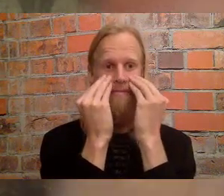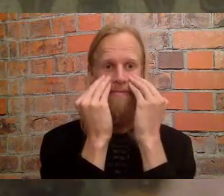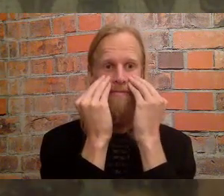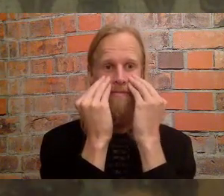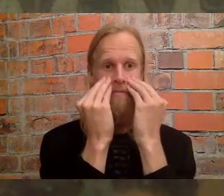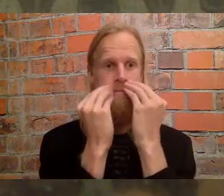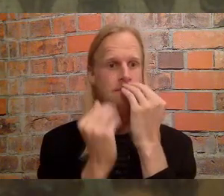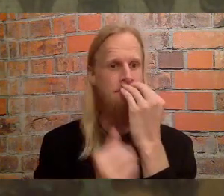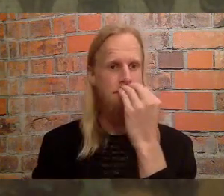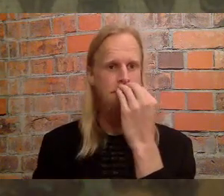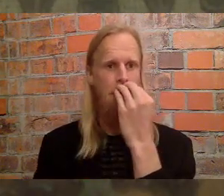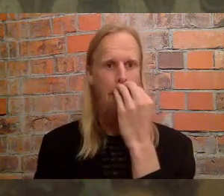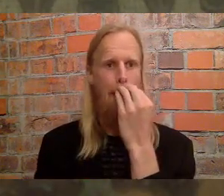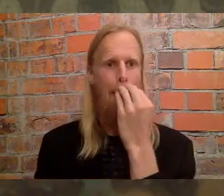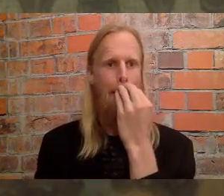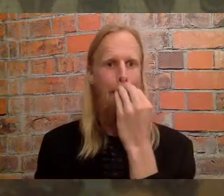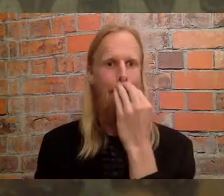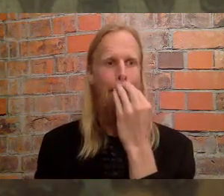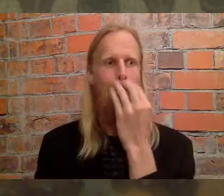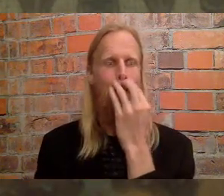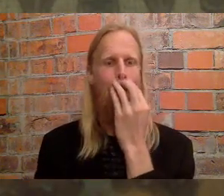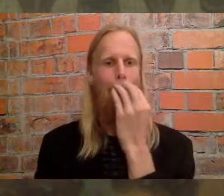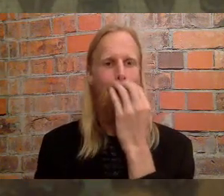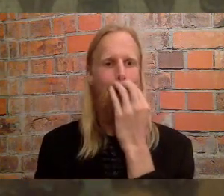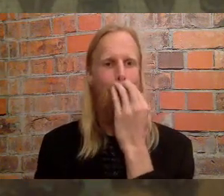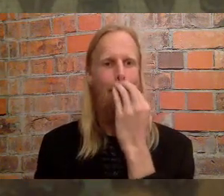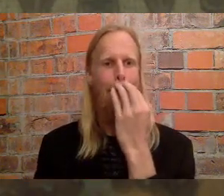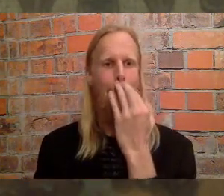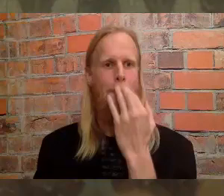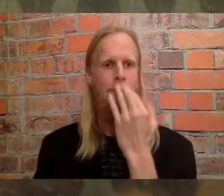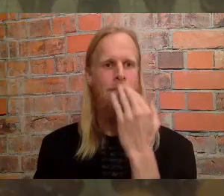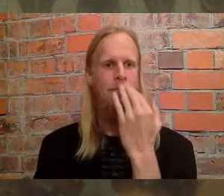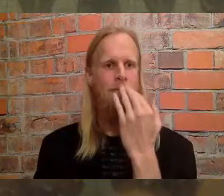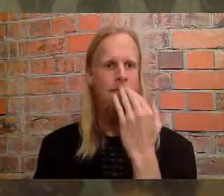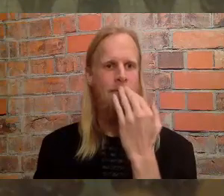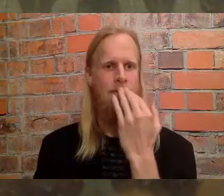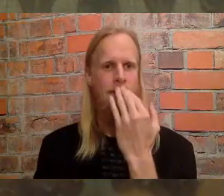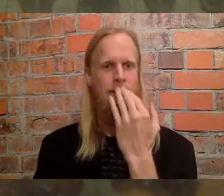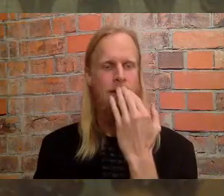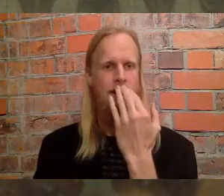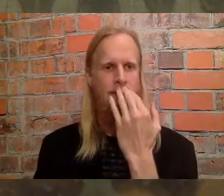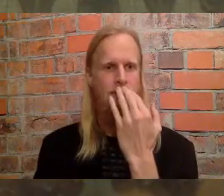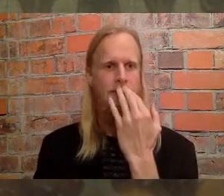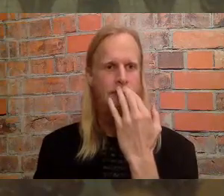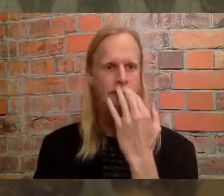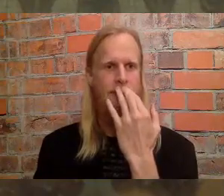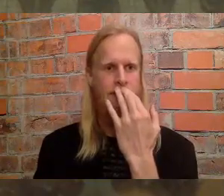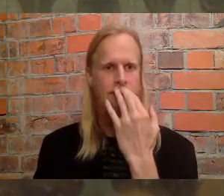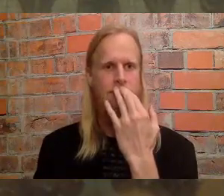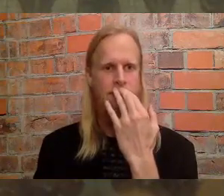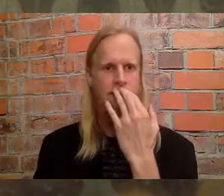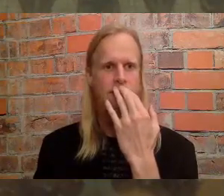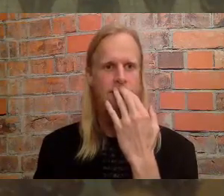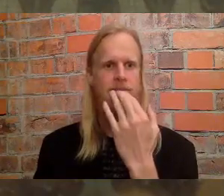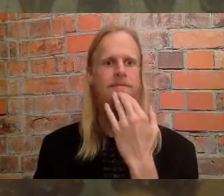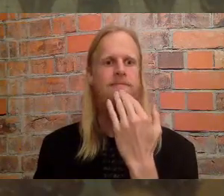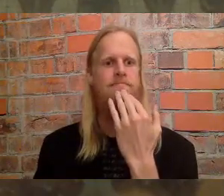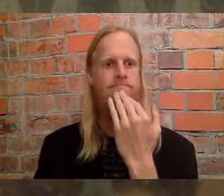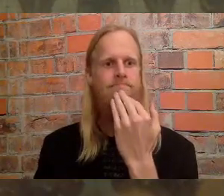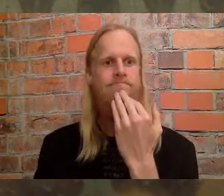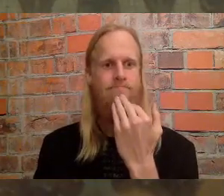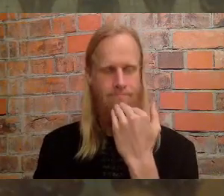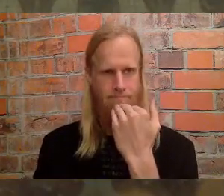Tapping under the nose. I'm open to loving and accepting myself. Tapping under the